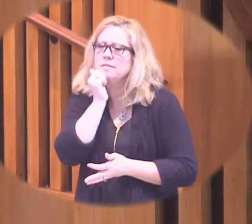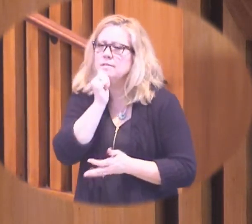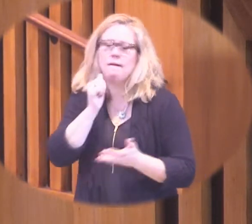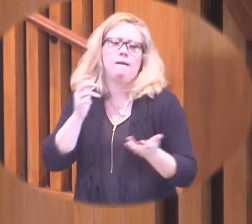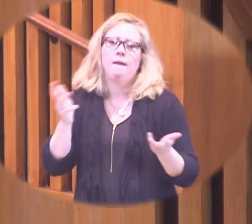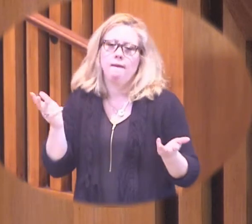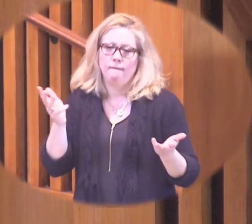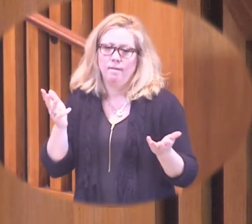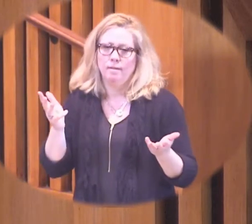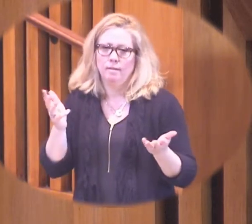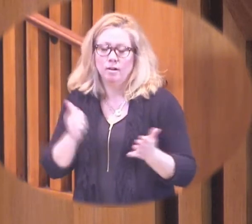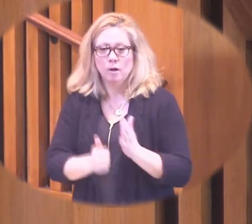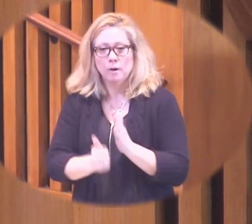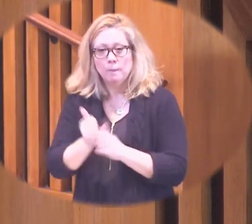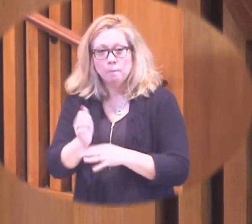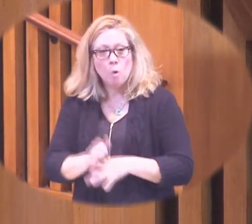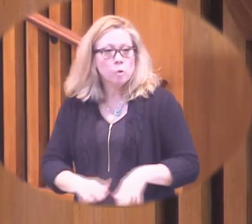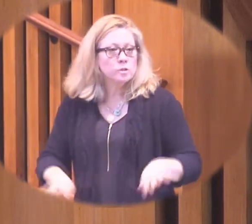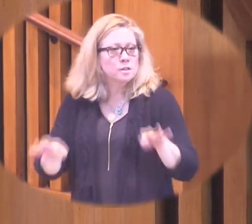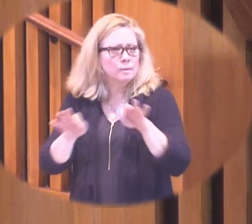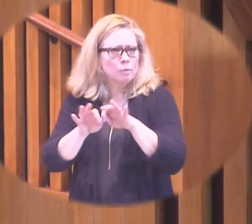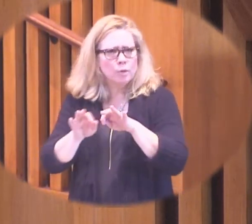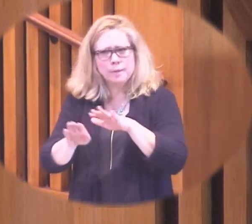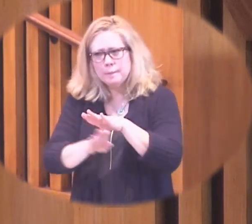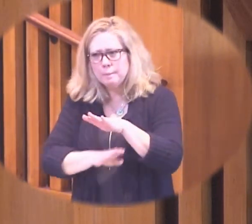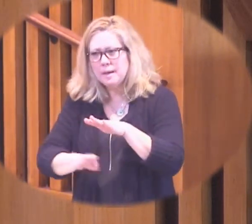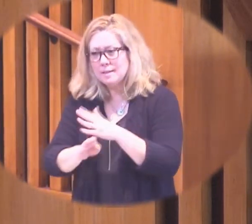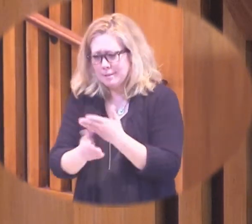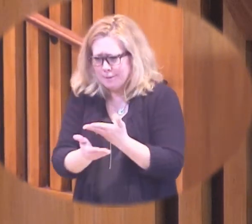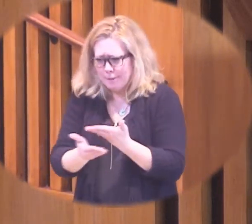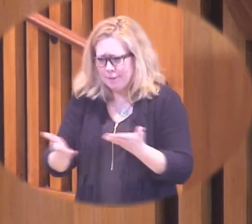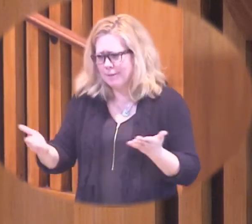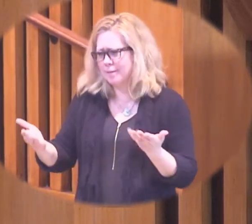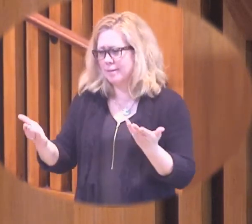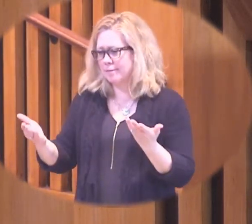the most important, certainly basic material element